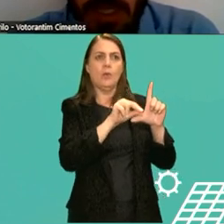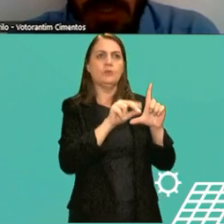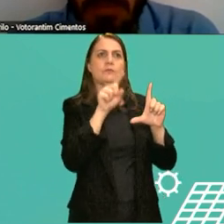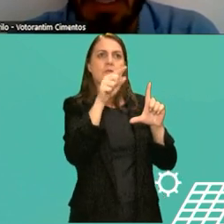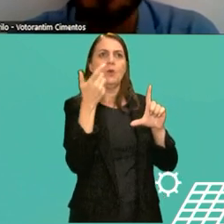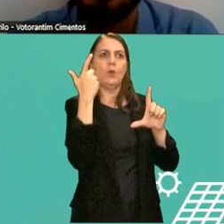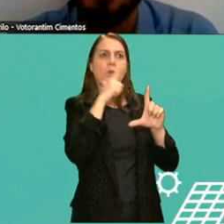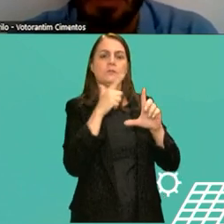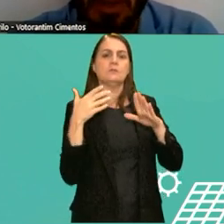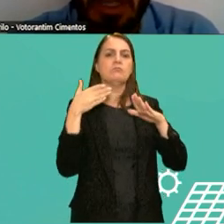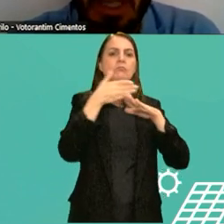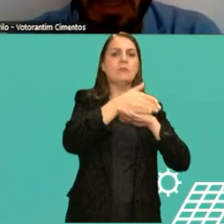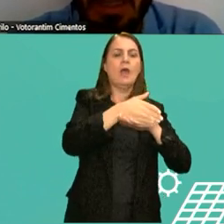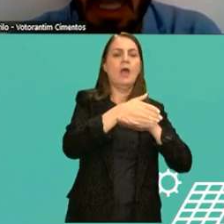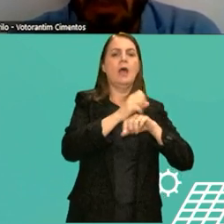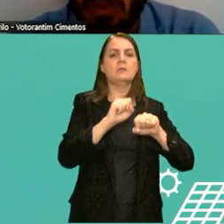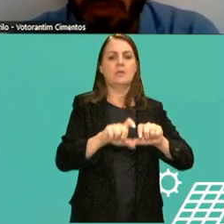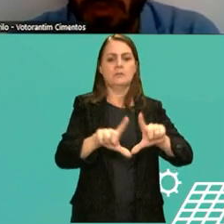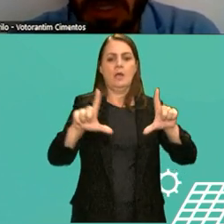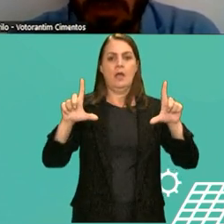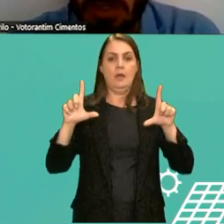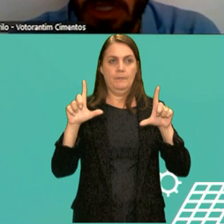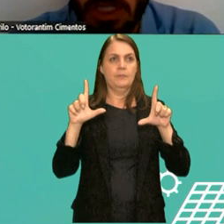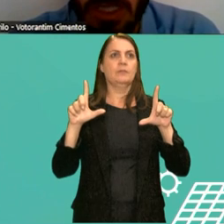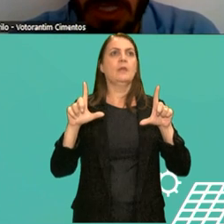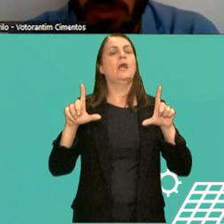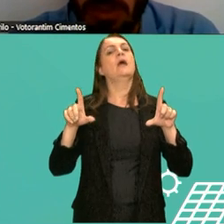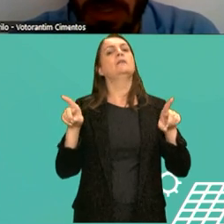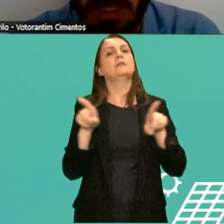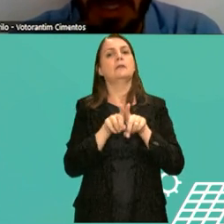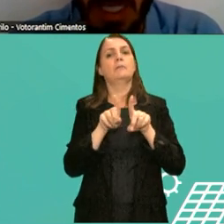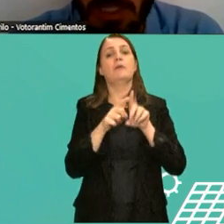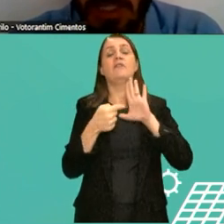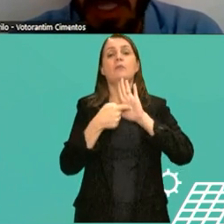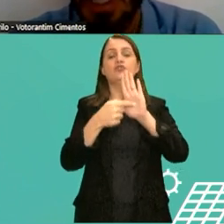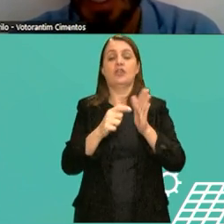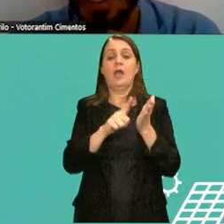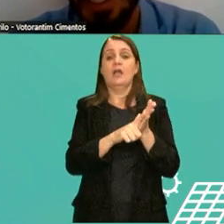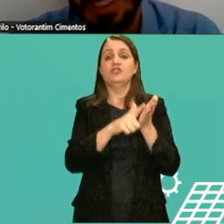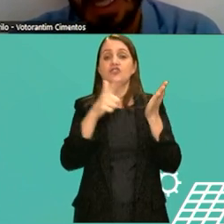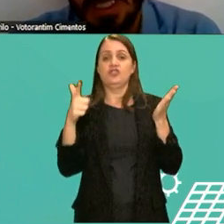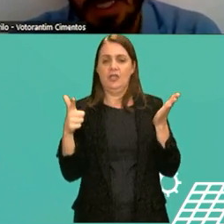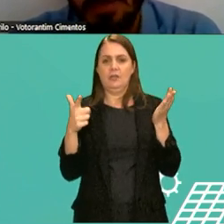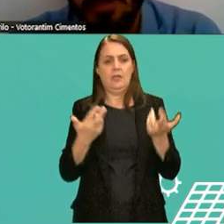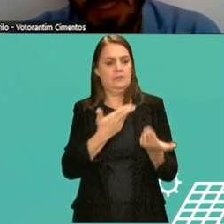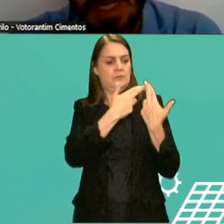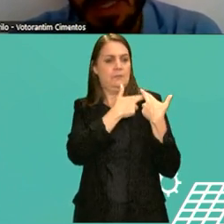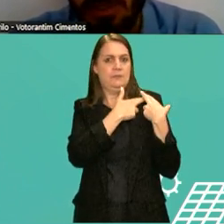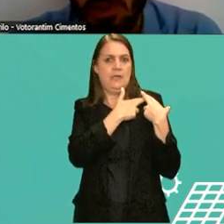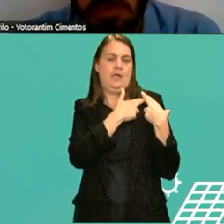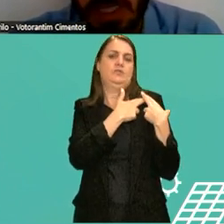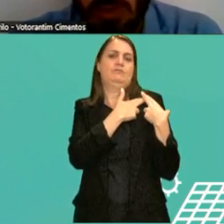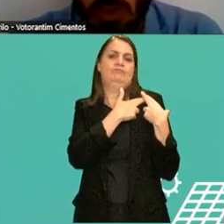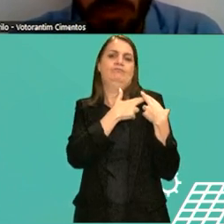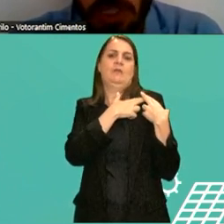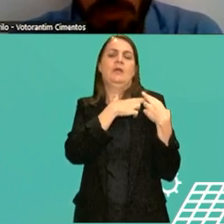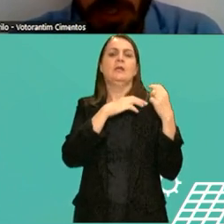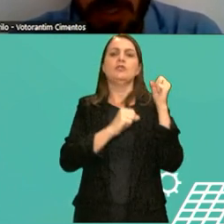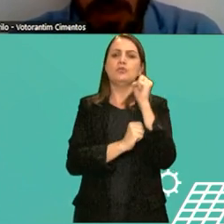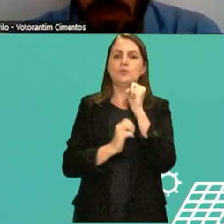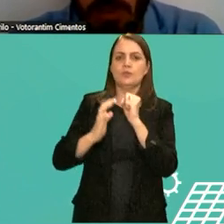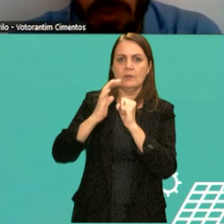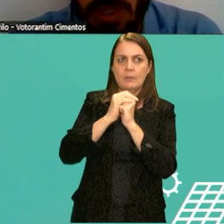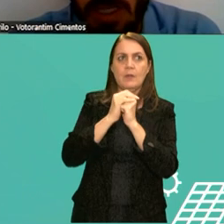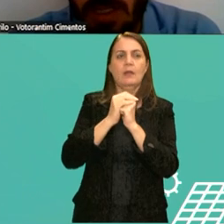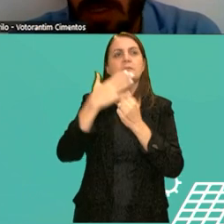report, and you can see our sustainability commitments. I thank you very much for the kind invitation